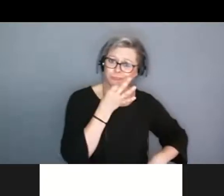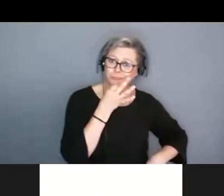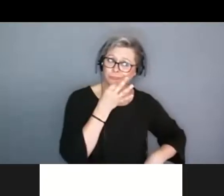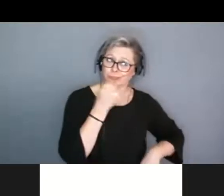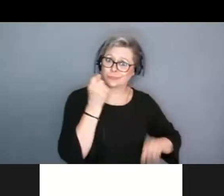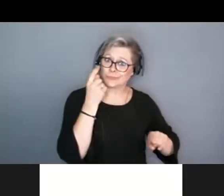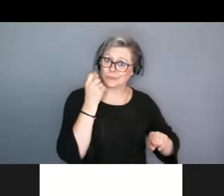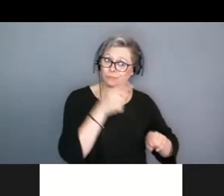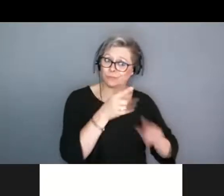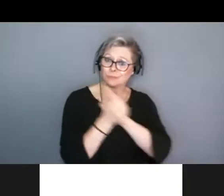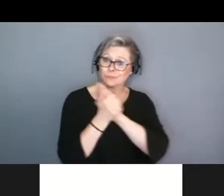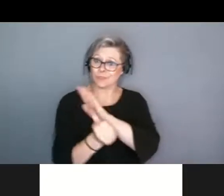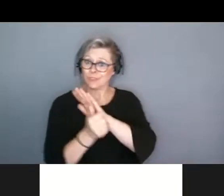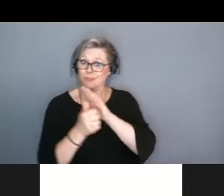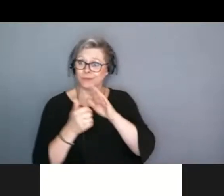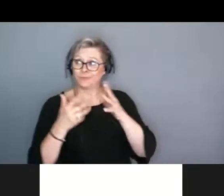necessarily good at